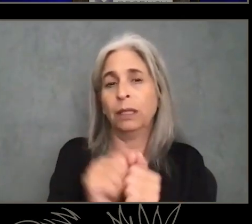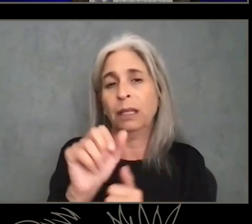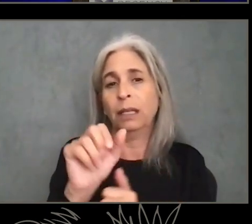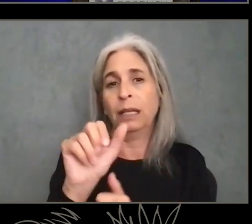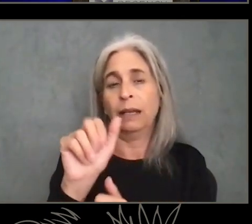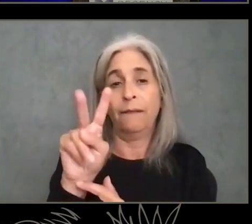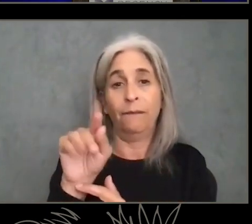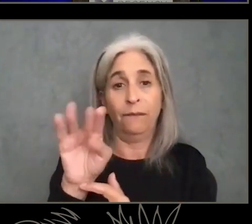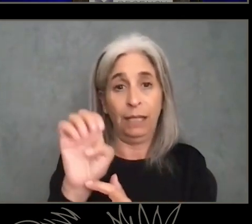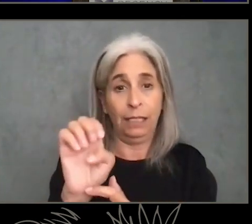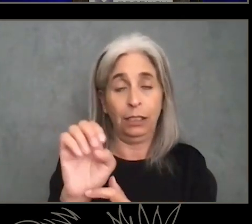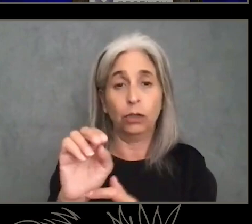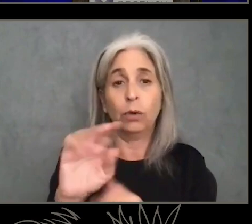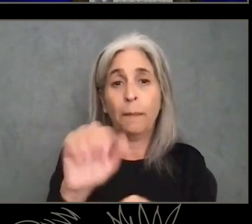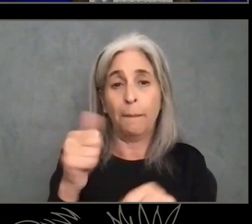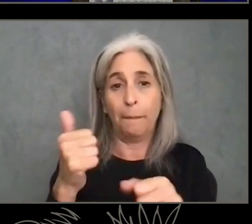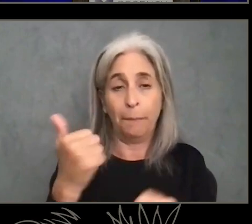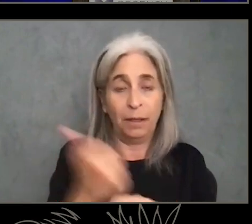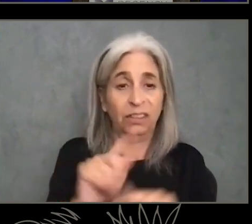different platforms.